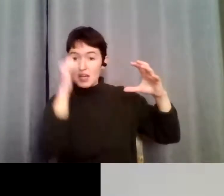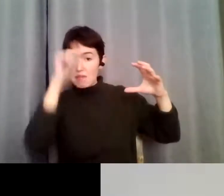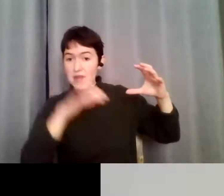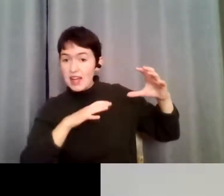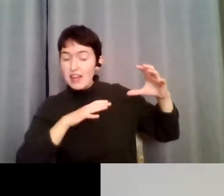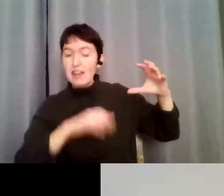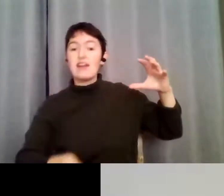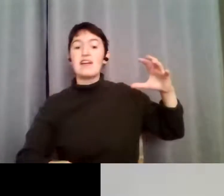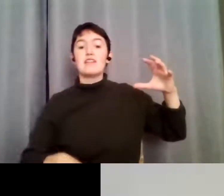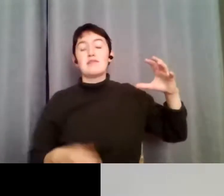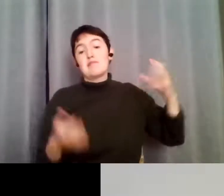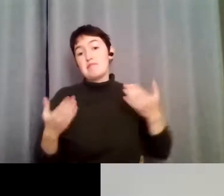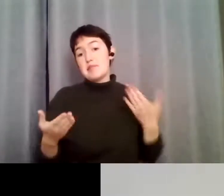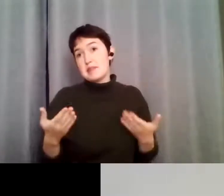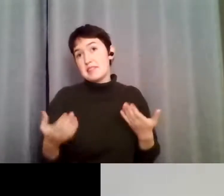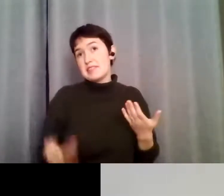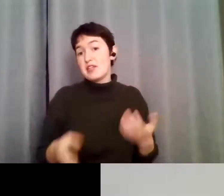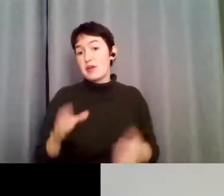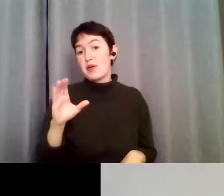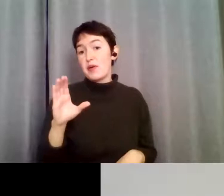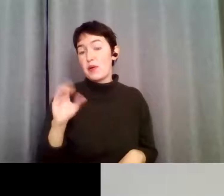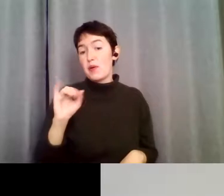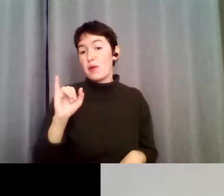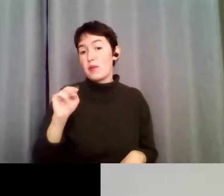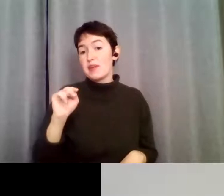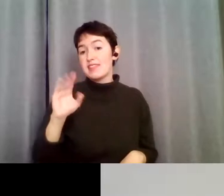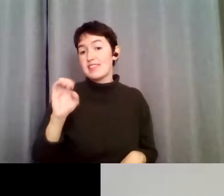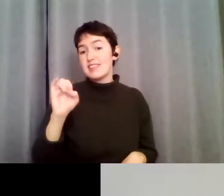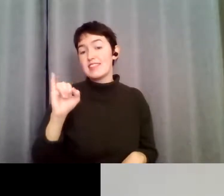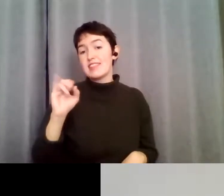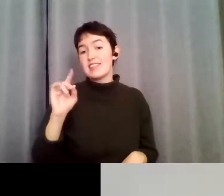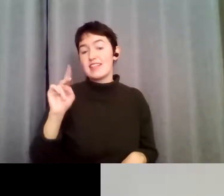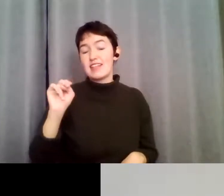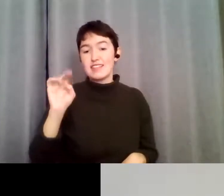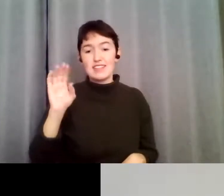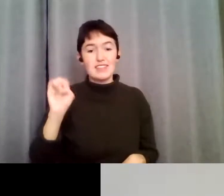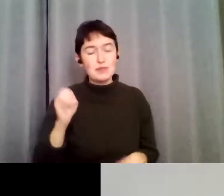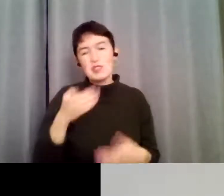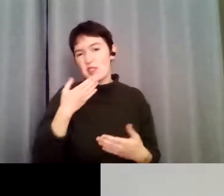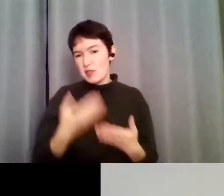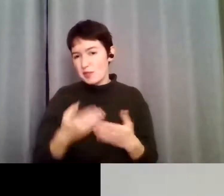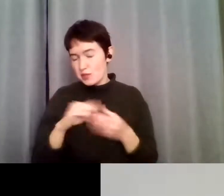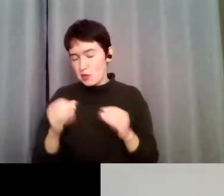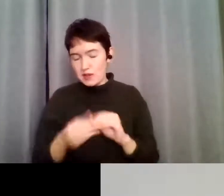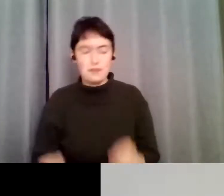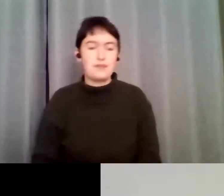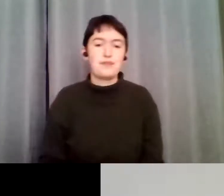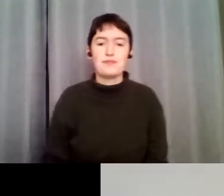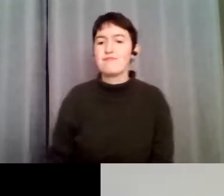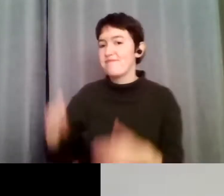call that coincidence, but they're all good stories. Awesome, thank you. The next question is from Andy. How often